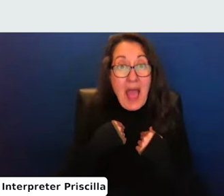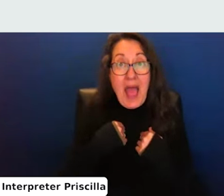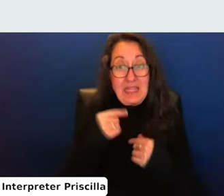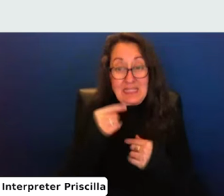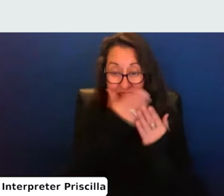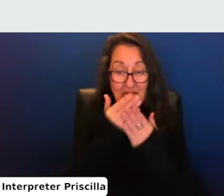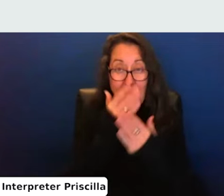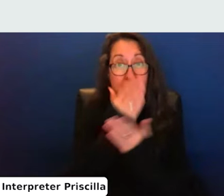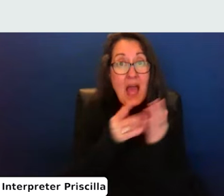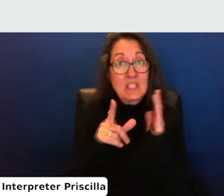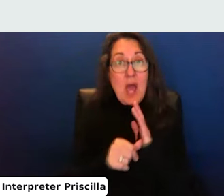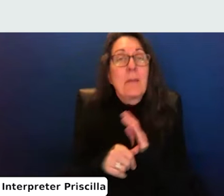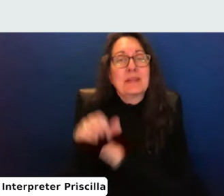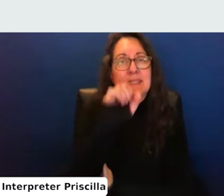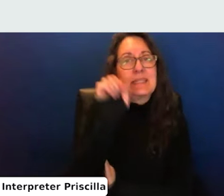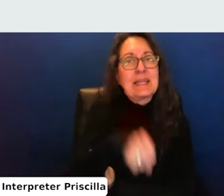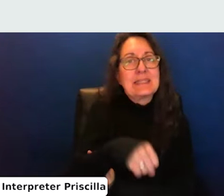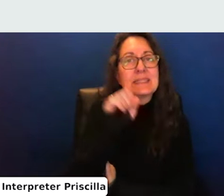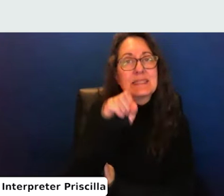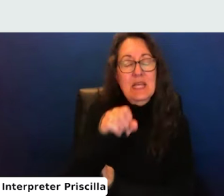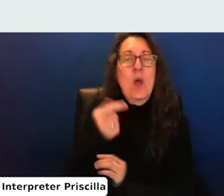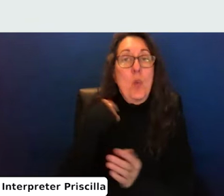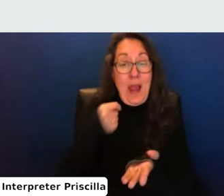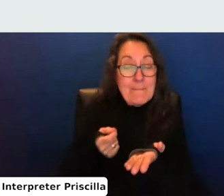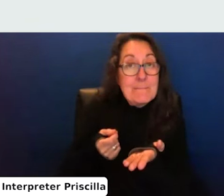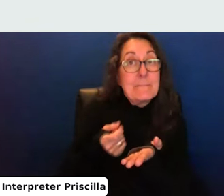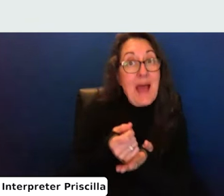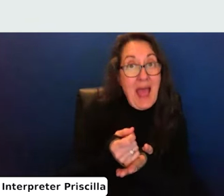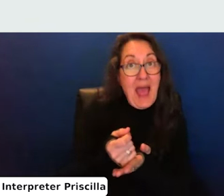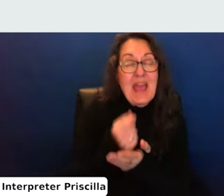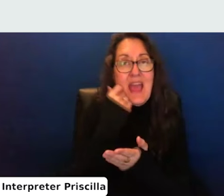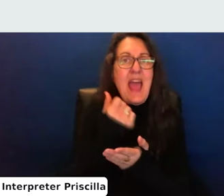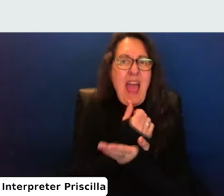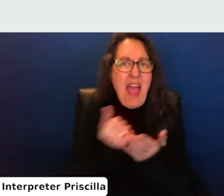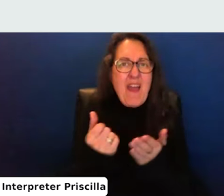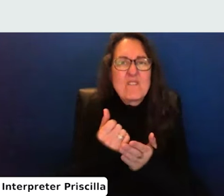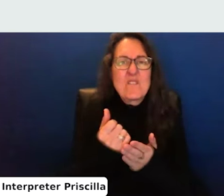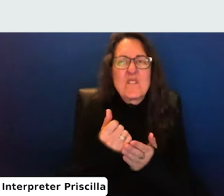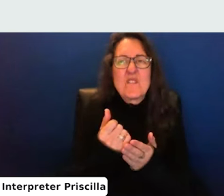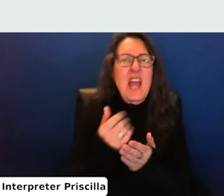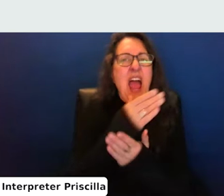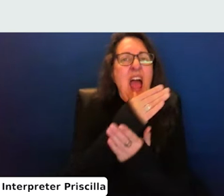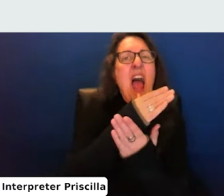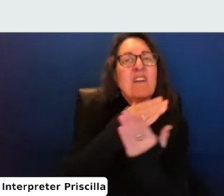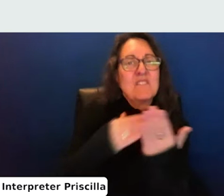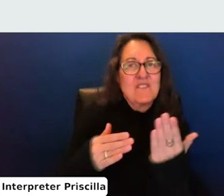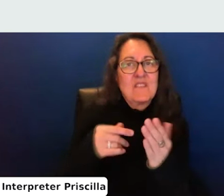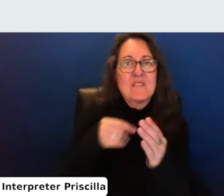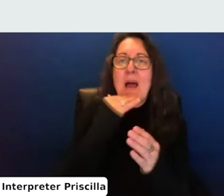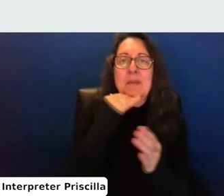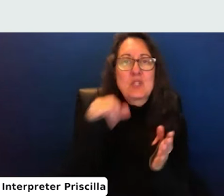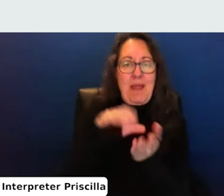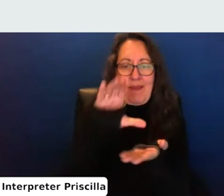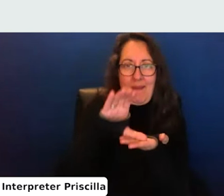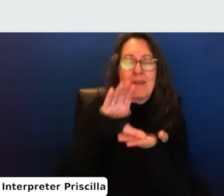your quarterly payments would be paid at half the regular rate for double length of time. Your overall scholarship amount stays the